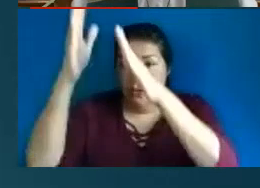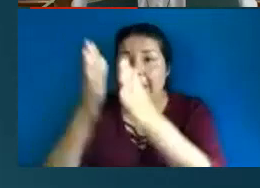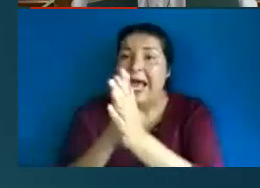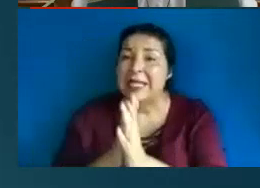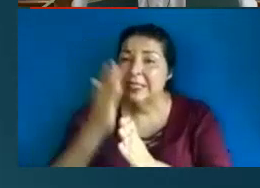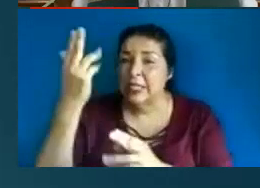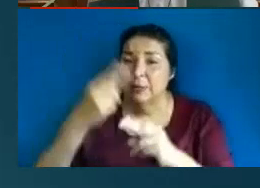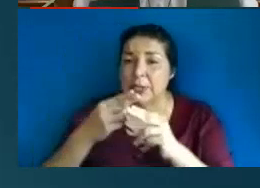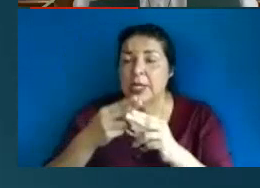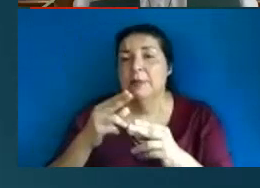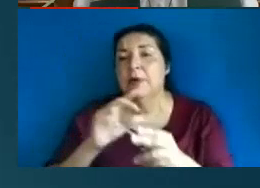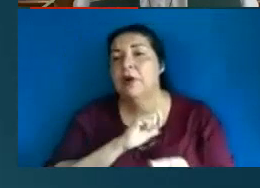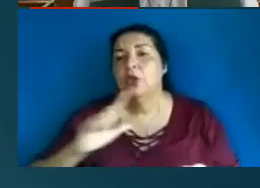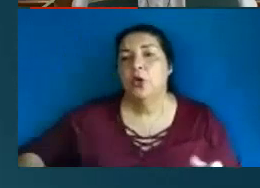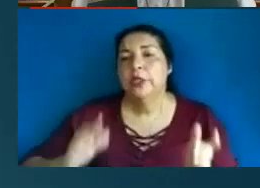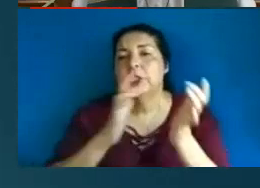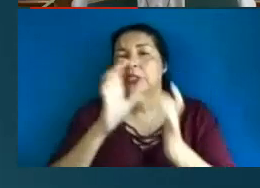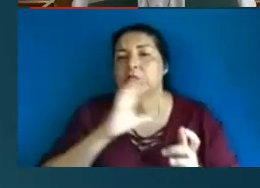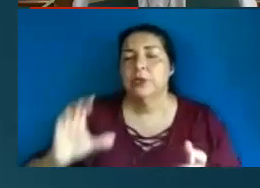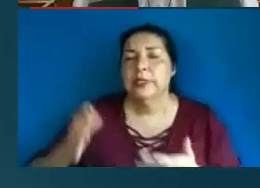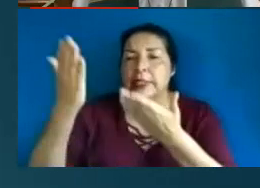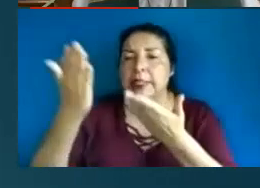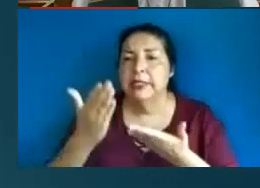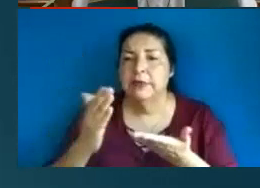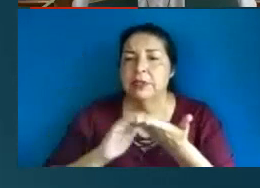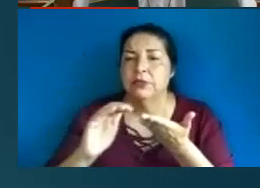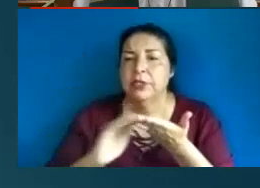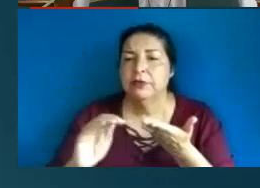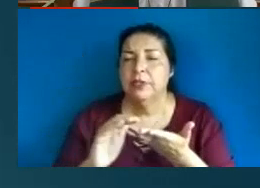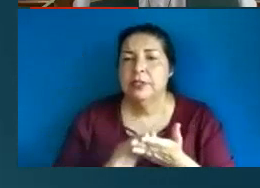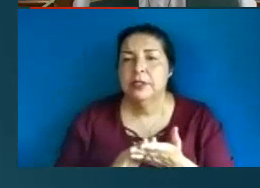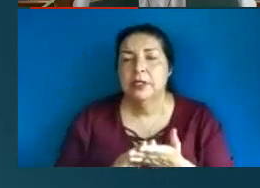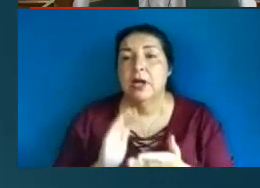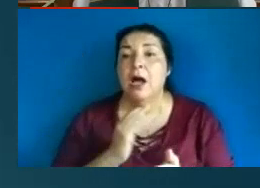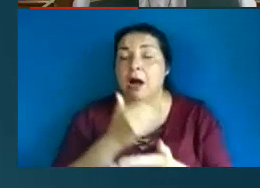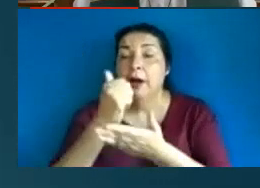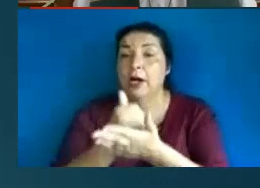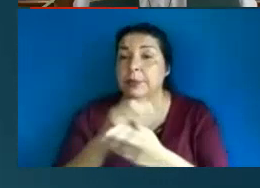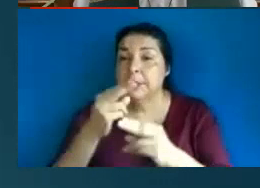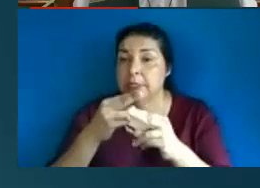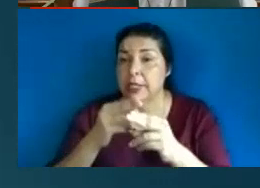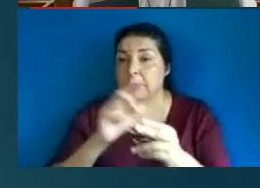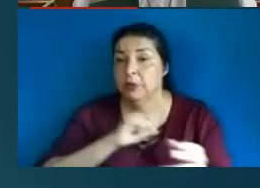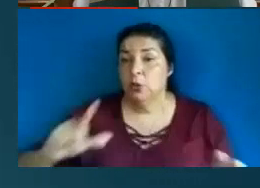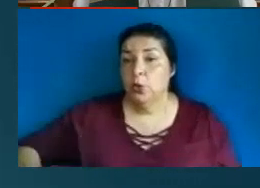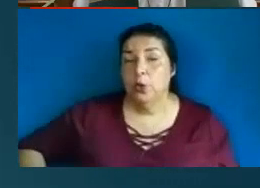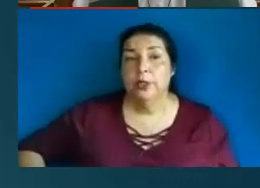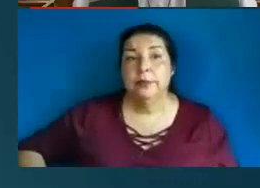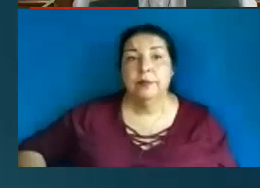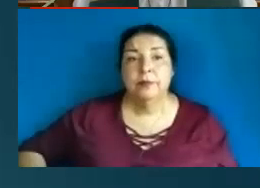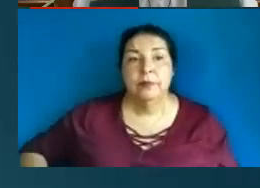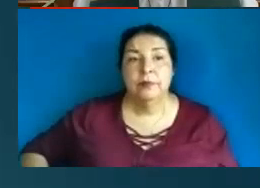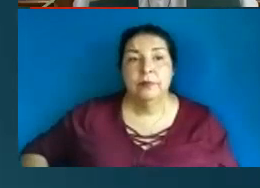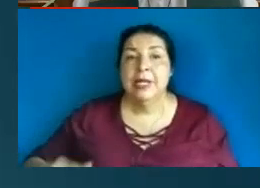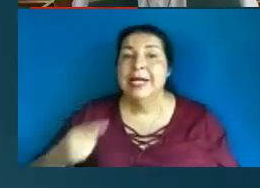the name of our Lord Jesus Christ to grant us forgiveness. Our help is in the name of the Lord.